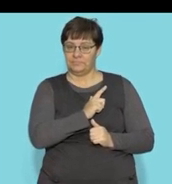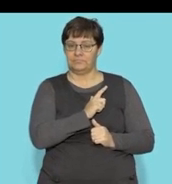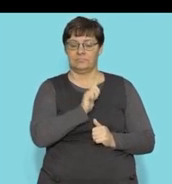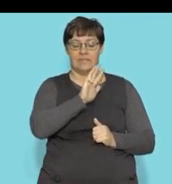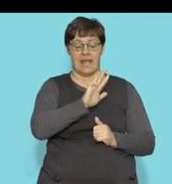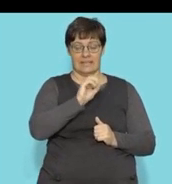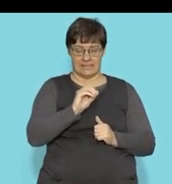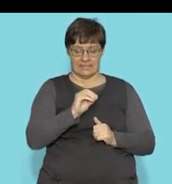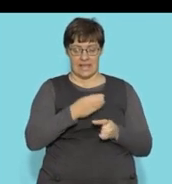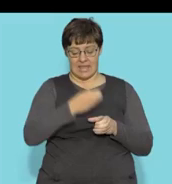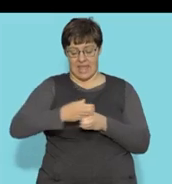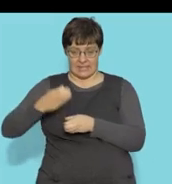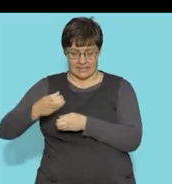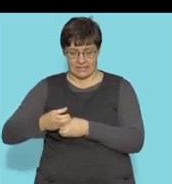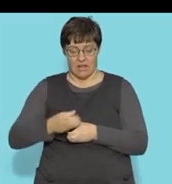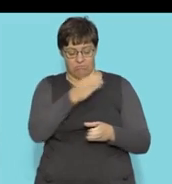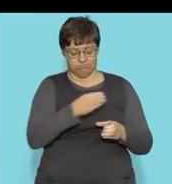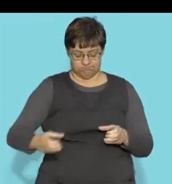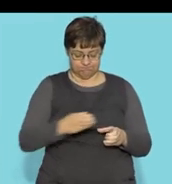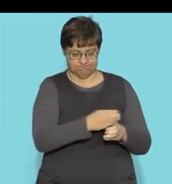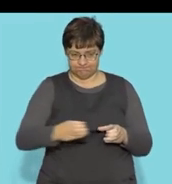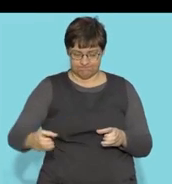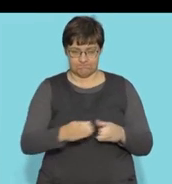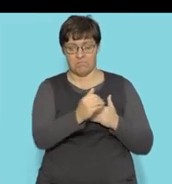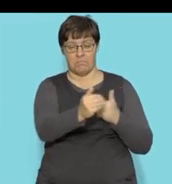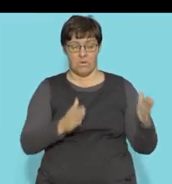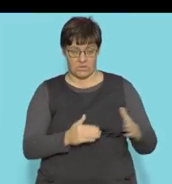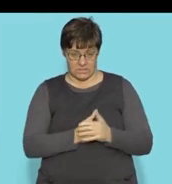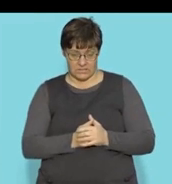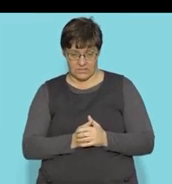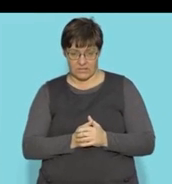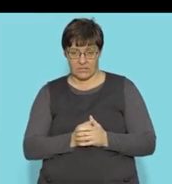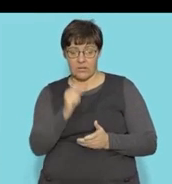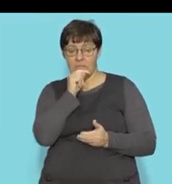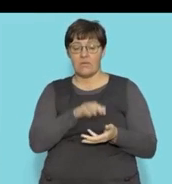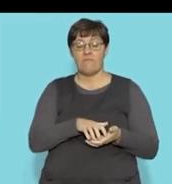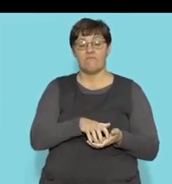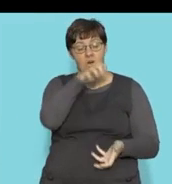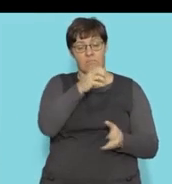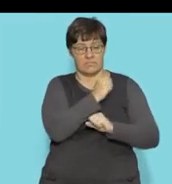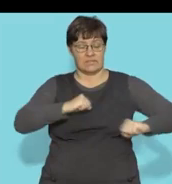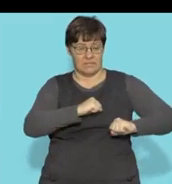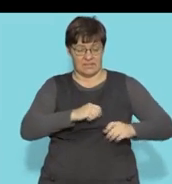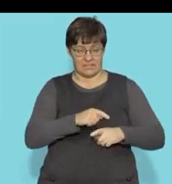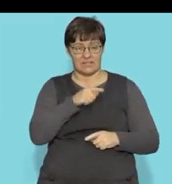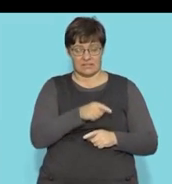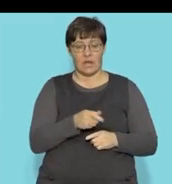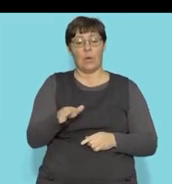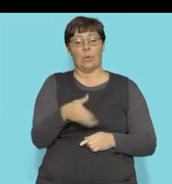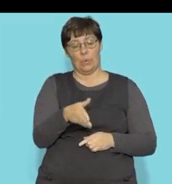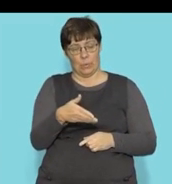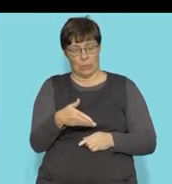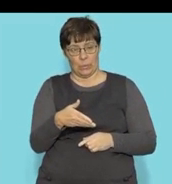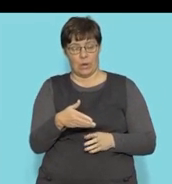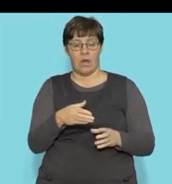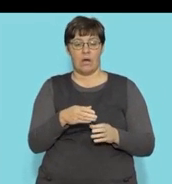that 90 cans have been placed into the box, and now we're going to be determining the volume of the space that is